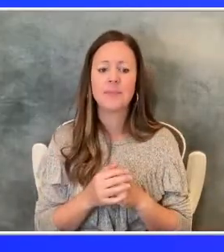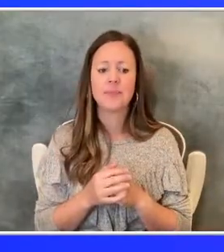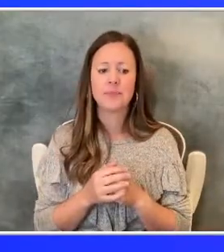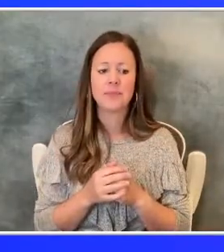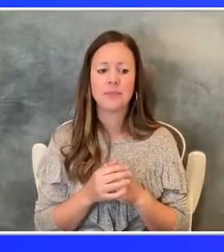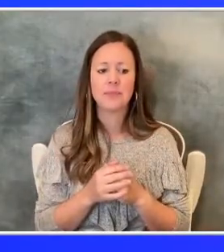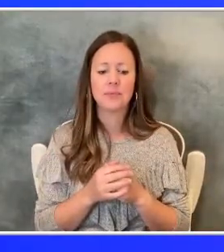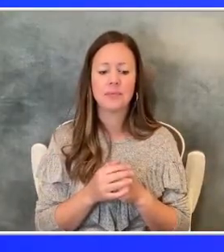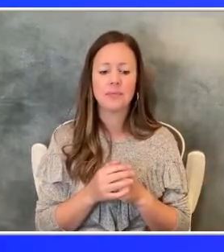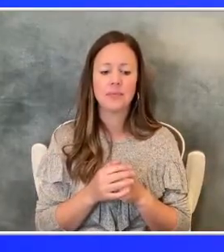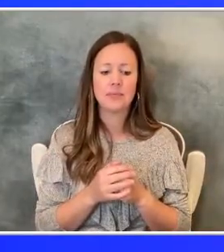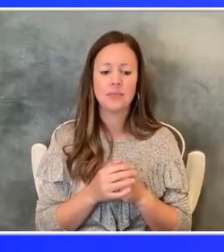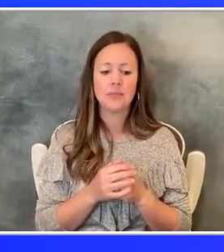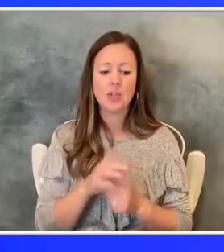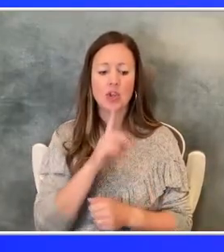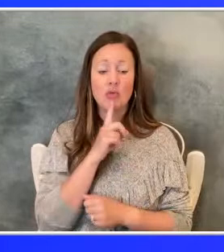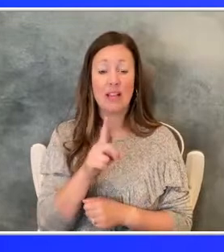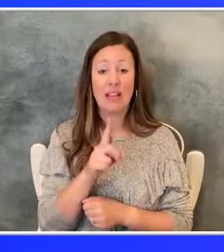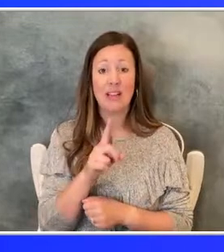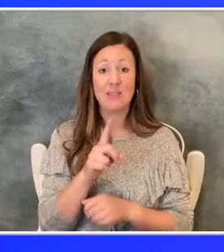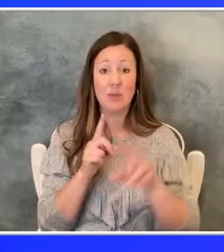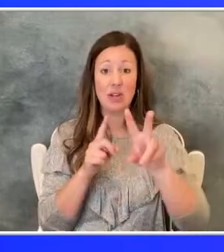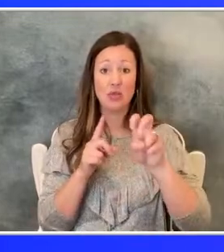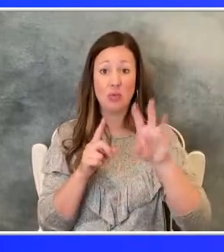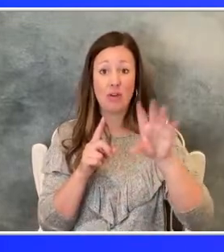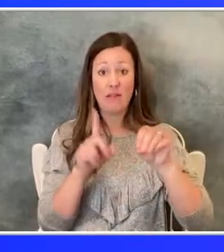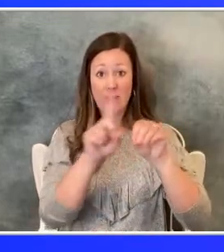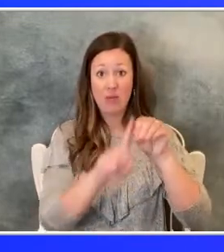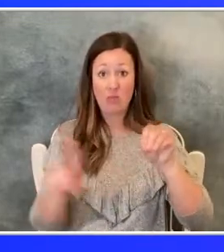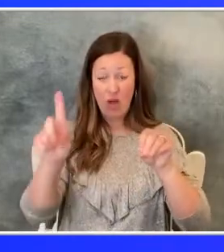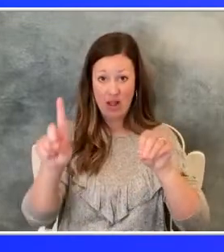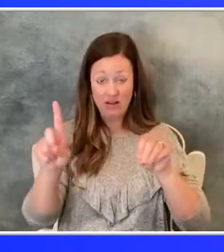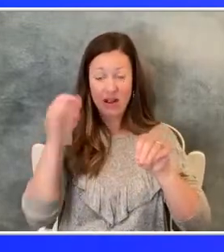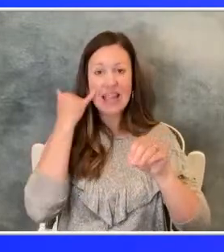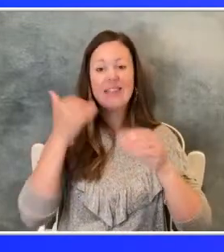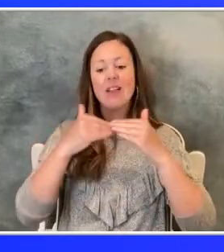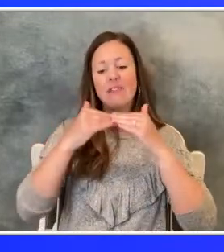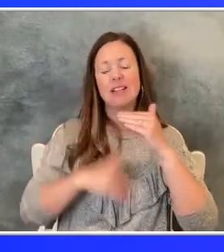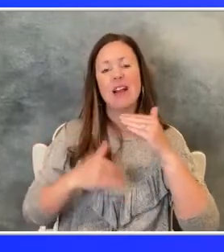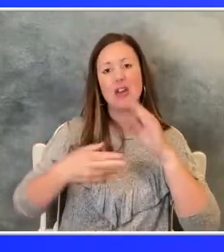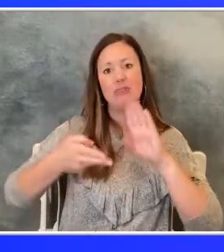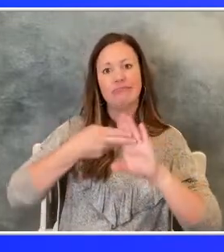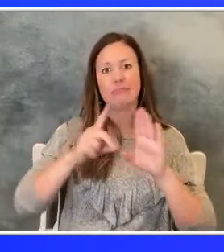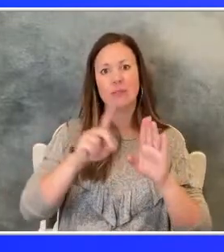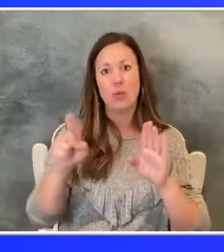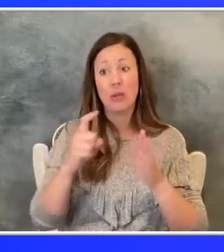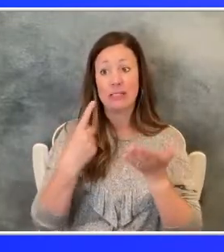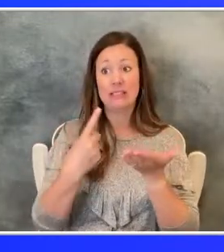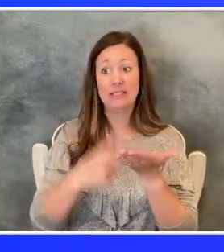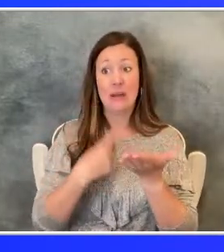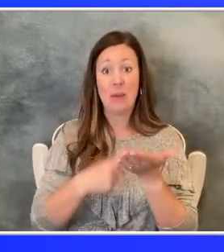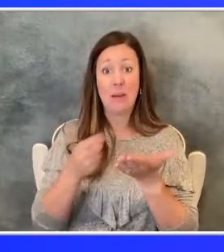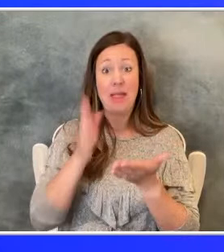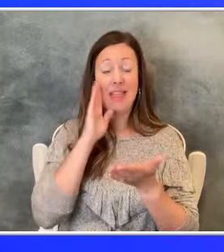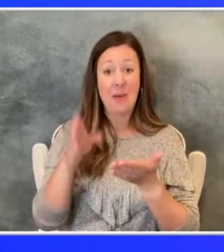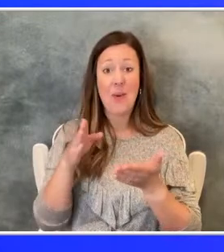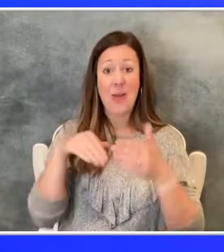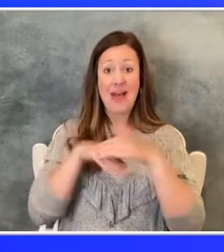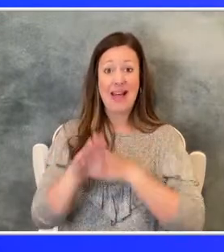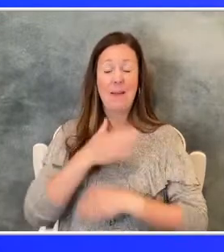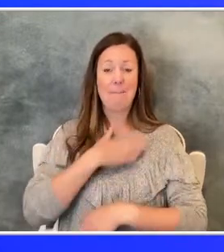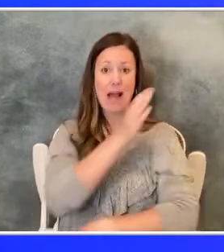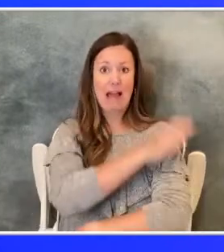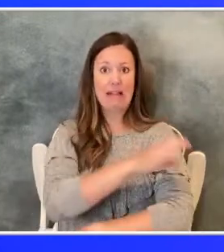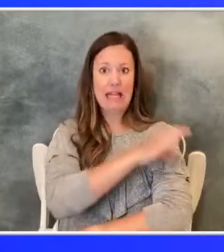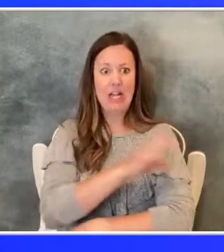it's 1 in 250, and even if it's terribly underdiagnosed, they somehow come to my clinic, and it's mainly because there's